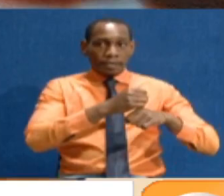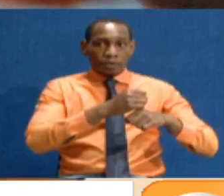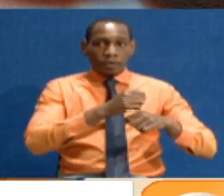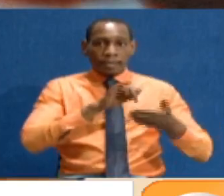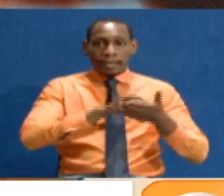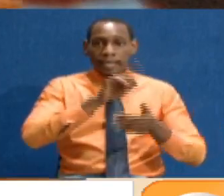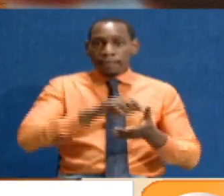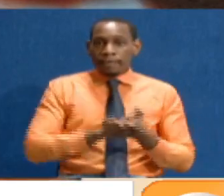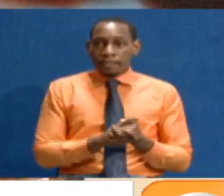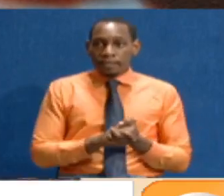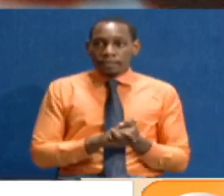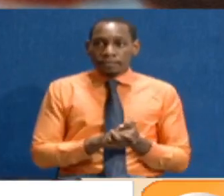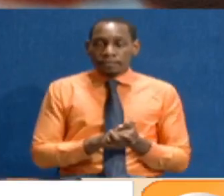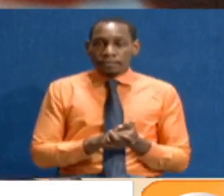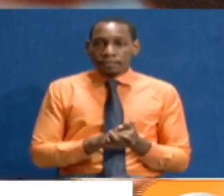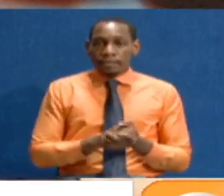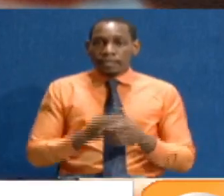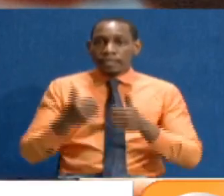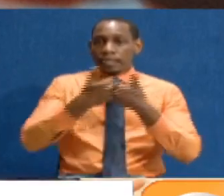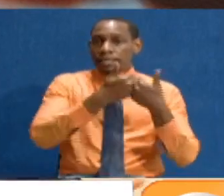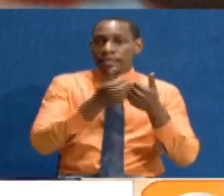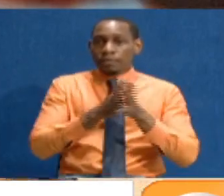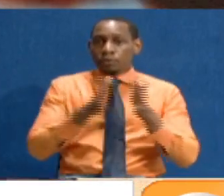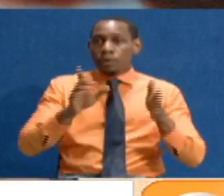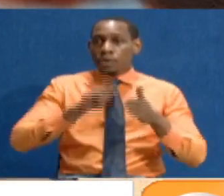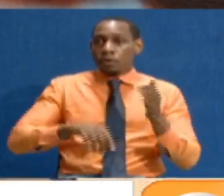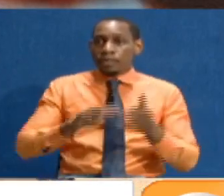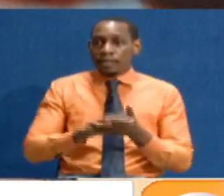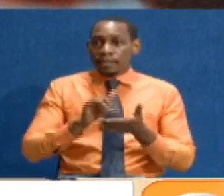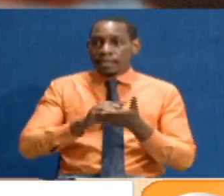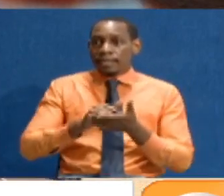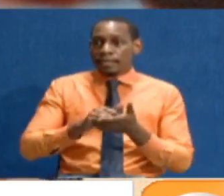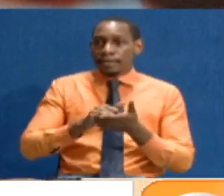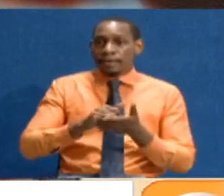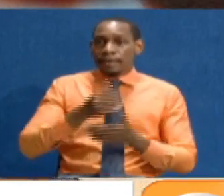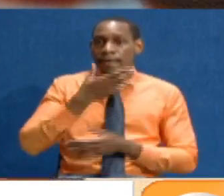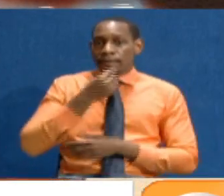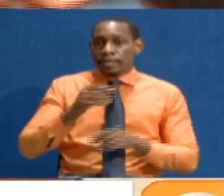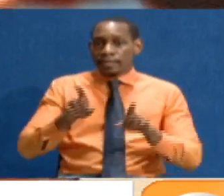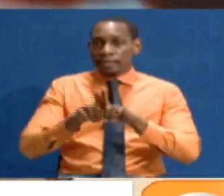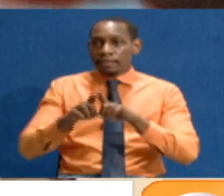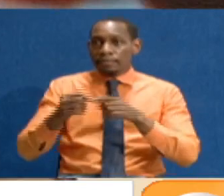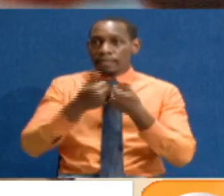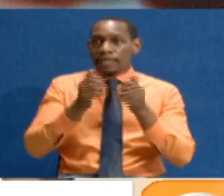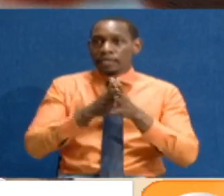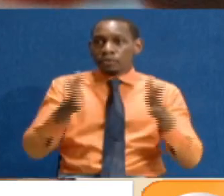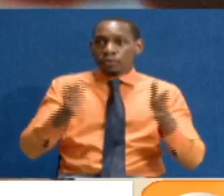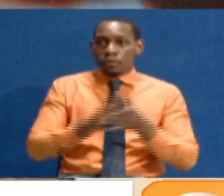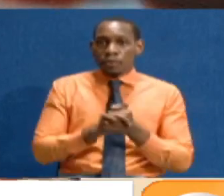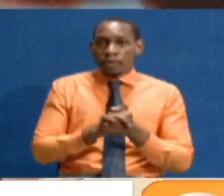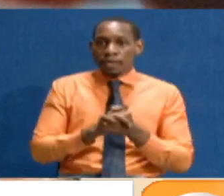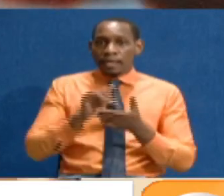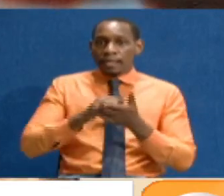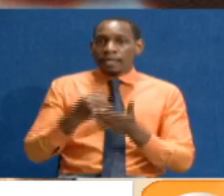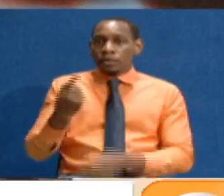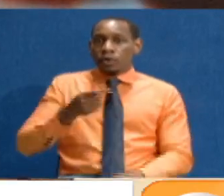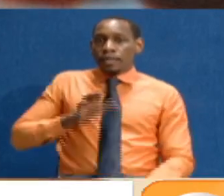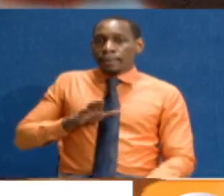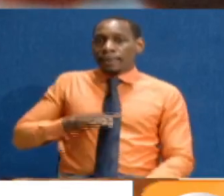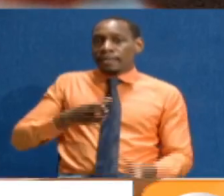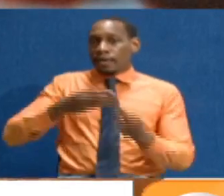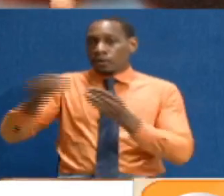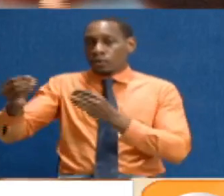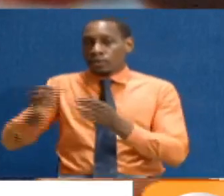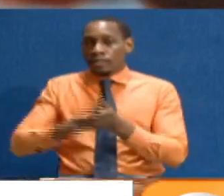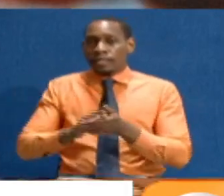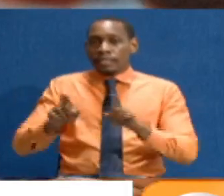just abdicating our roles. Where are the dads? By the way, the biggest challenge is the dads. Go to any school where we go to today, Parents' Day is called, it's only the mothers were there.